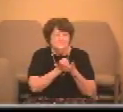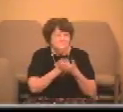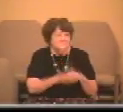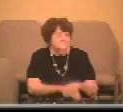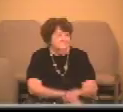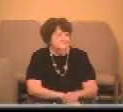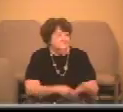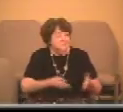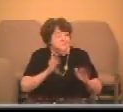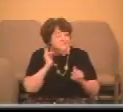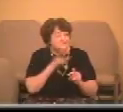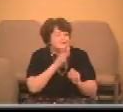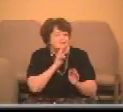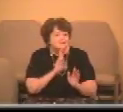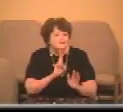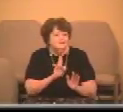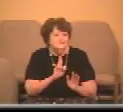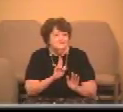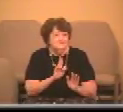And now let us sing.